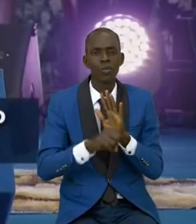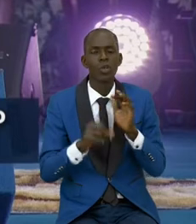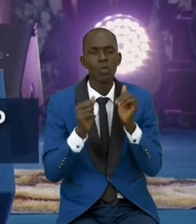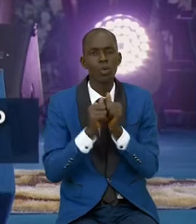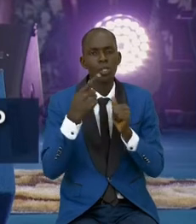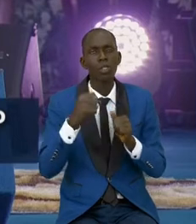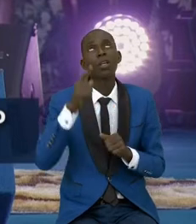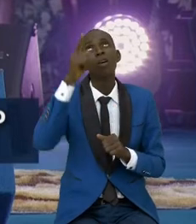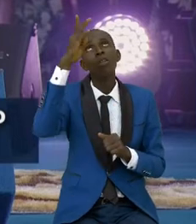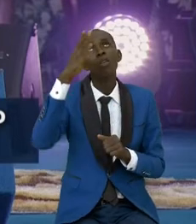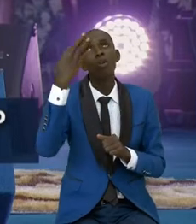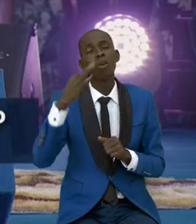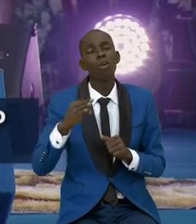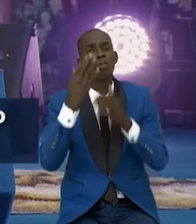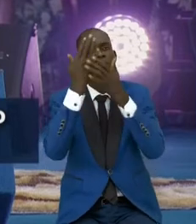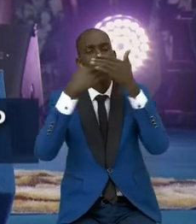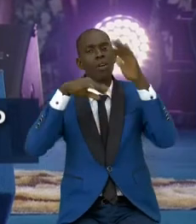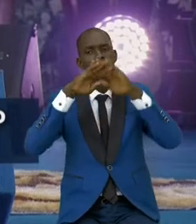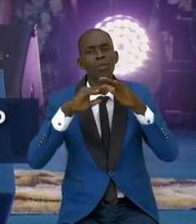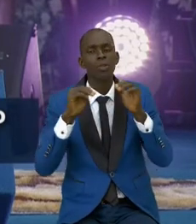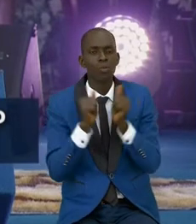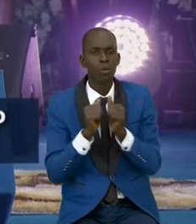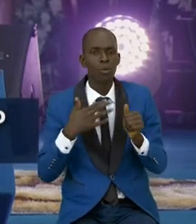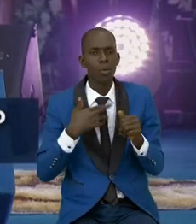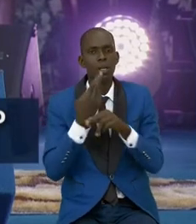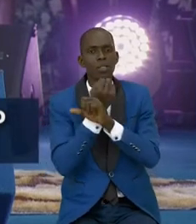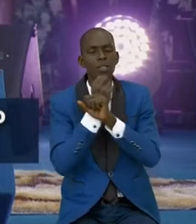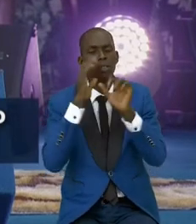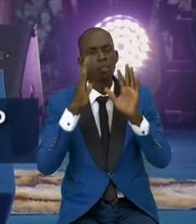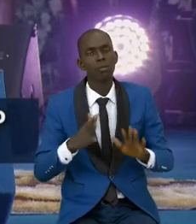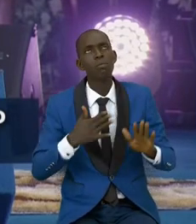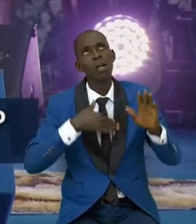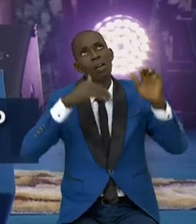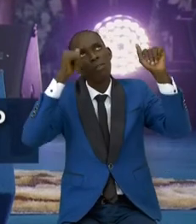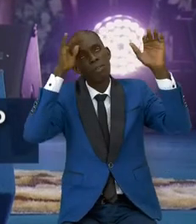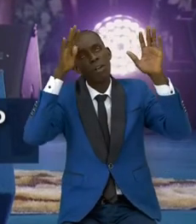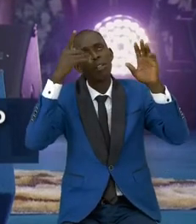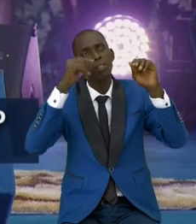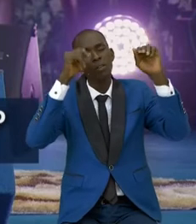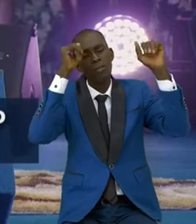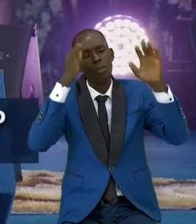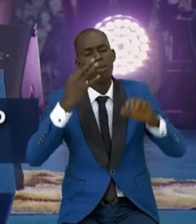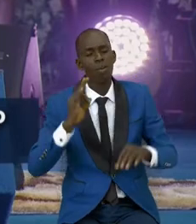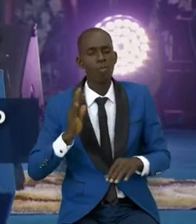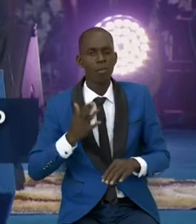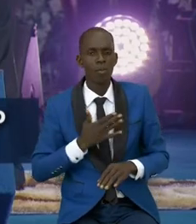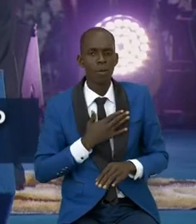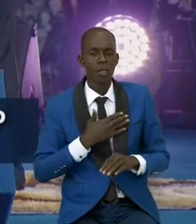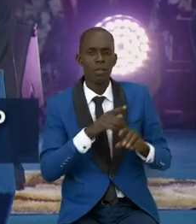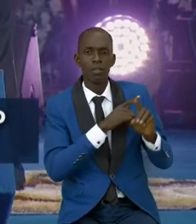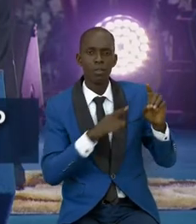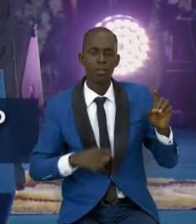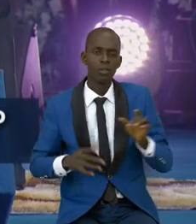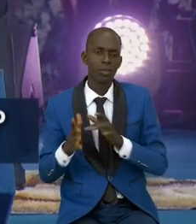heaven, with our Redeemer, with my Father, with the Father of our Lord Jesus Christ.